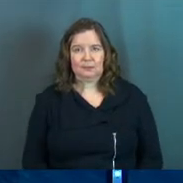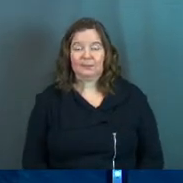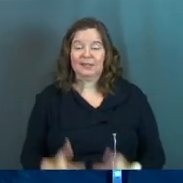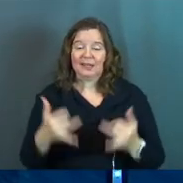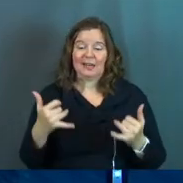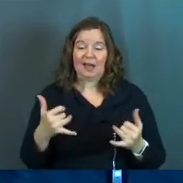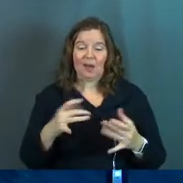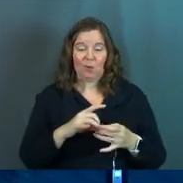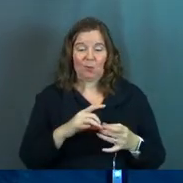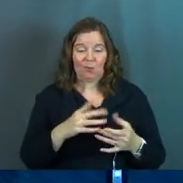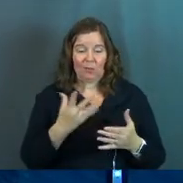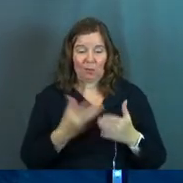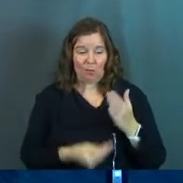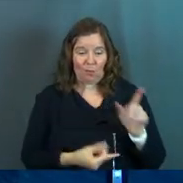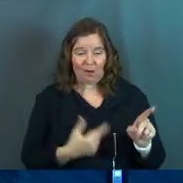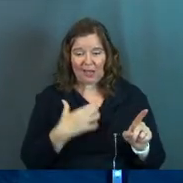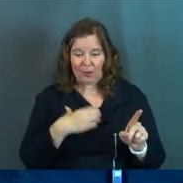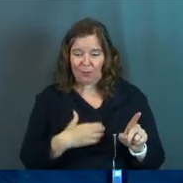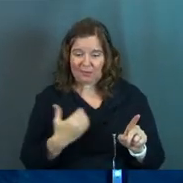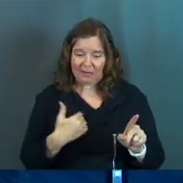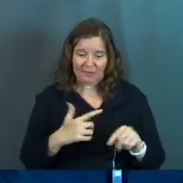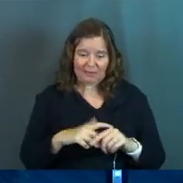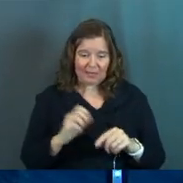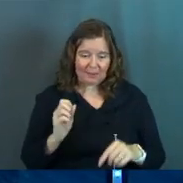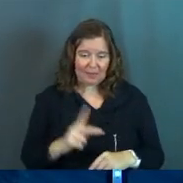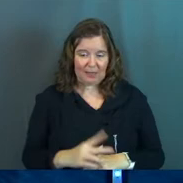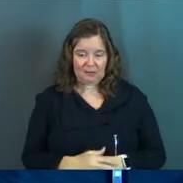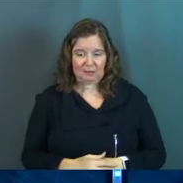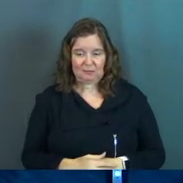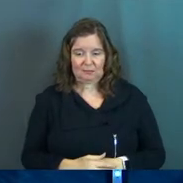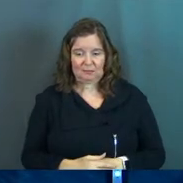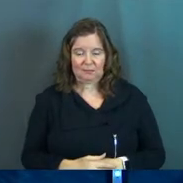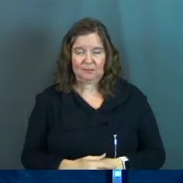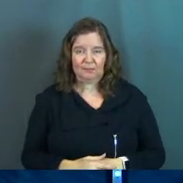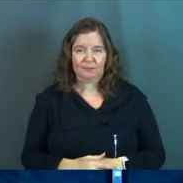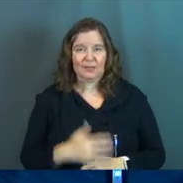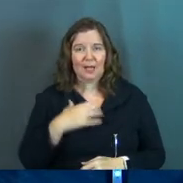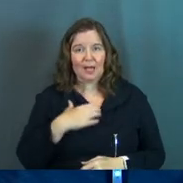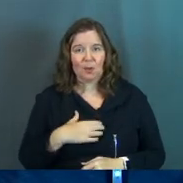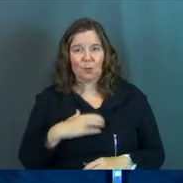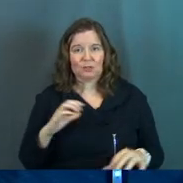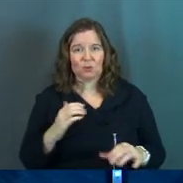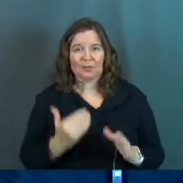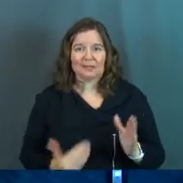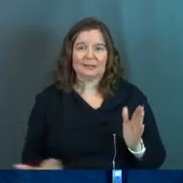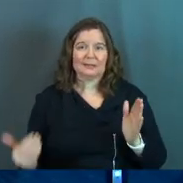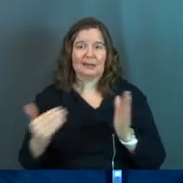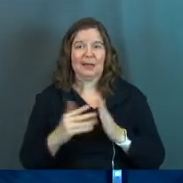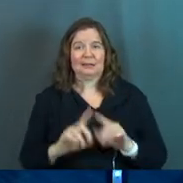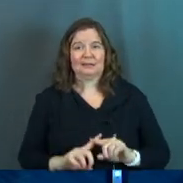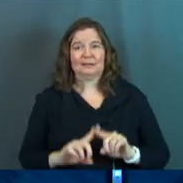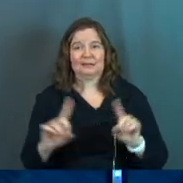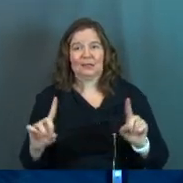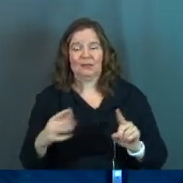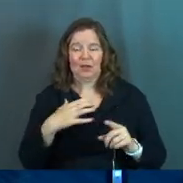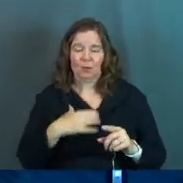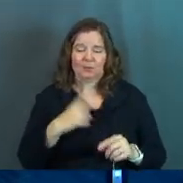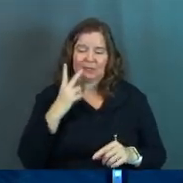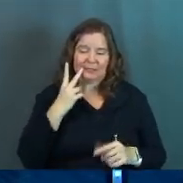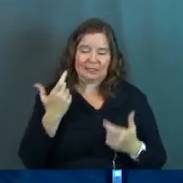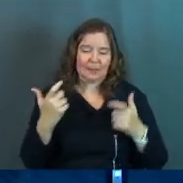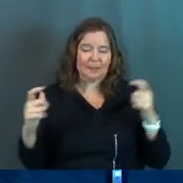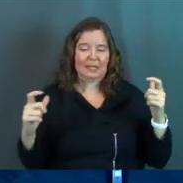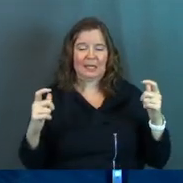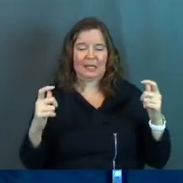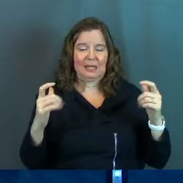And now that I've lost them, I wish I could have the time back. I wish I could do these things differently. I wish I could have seen the